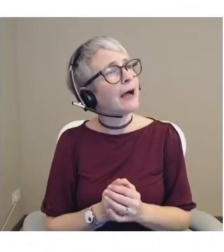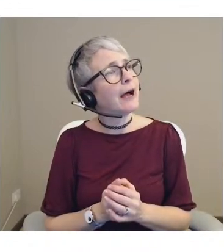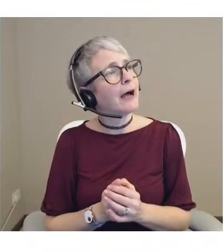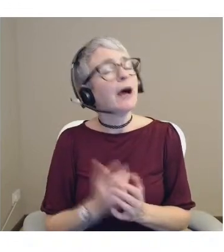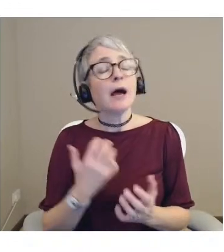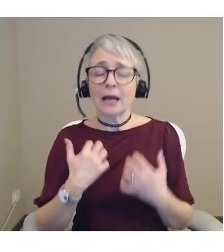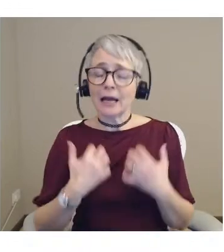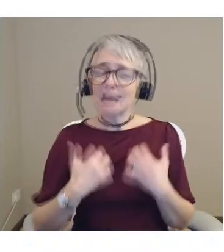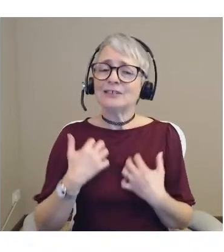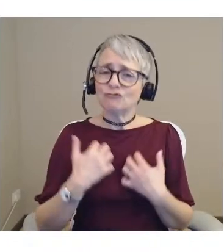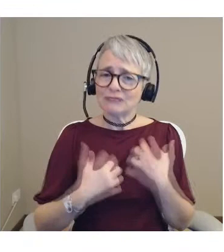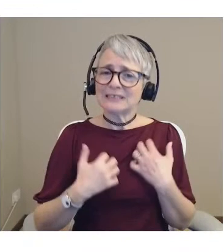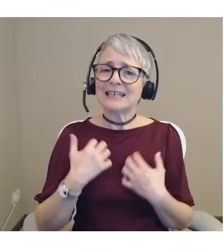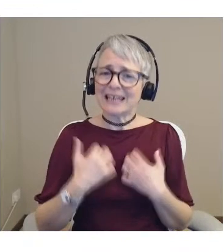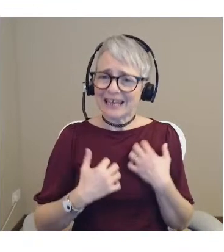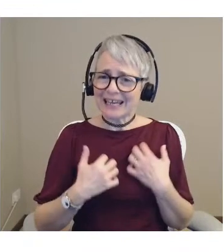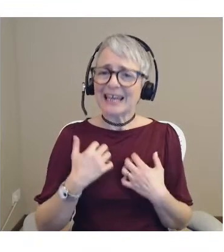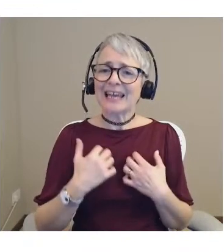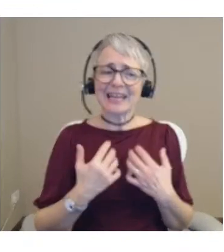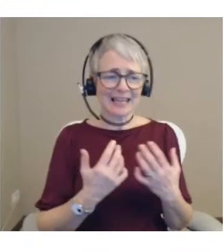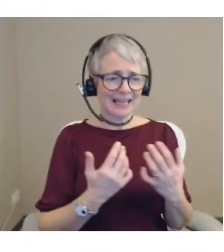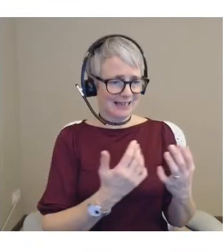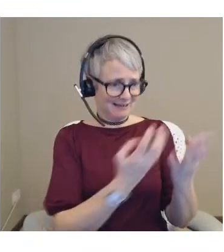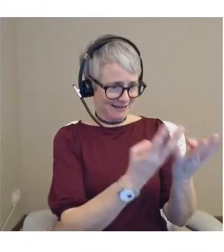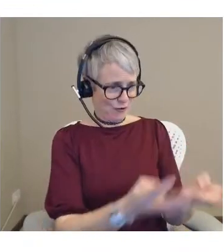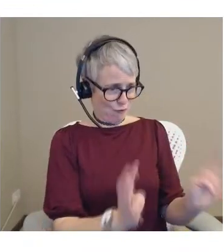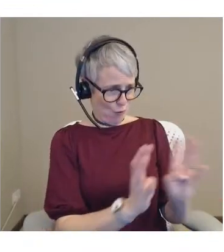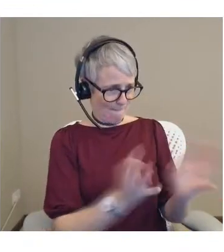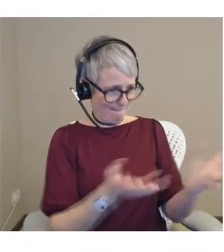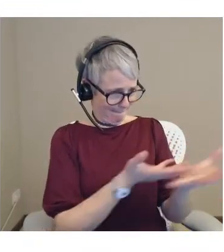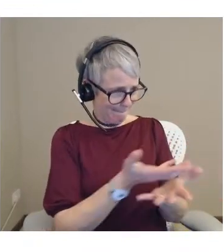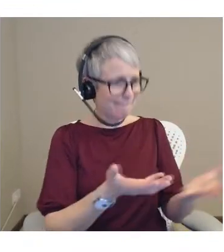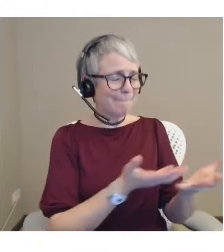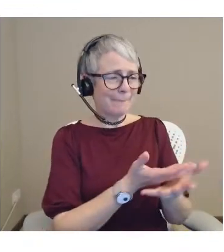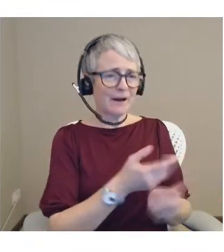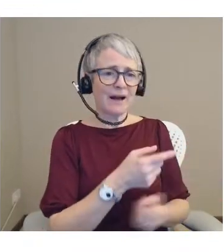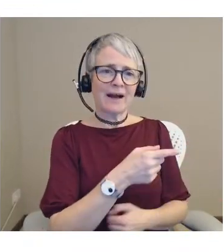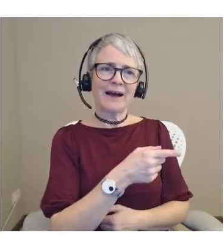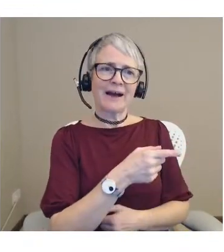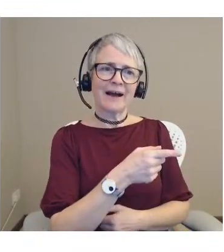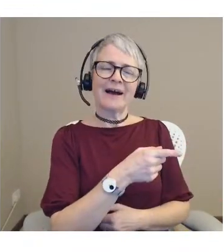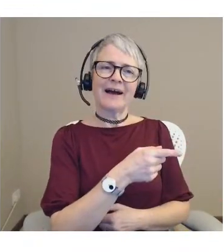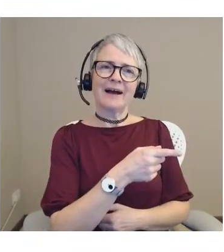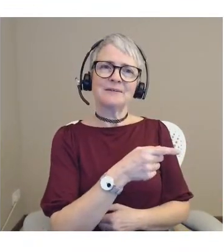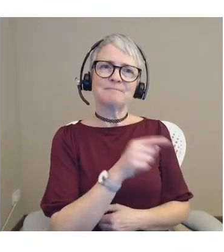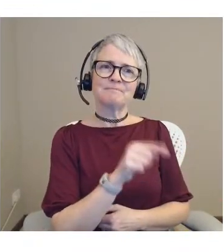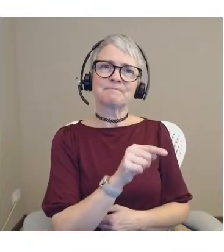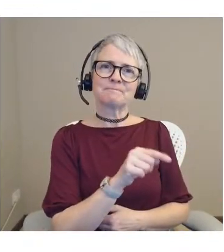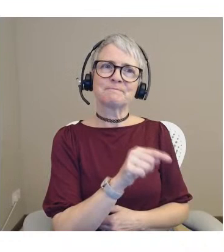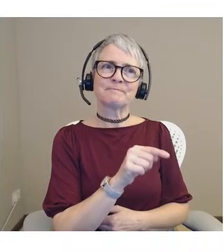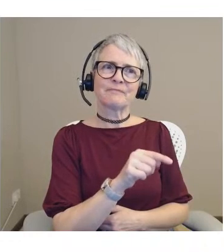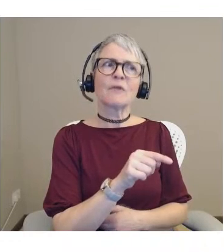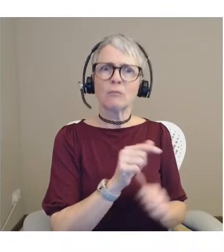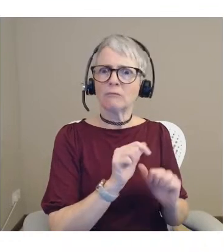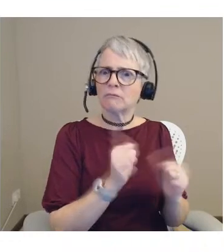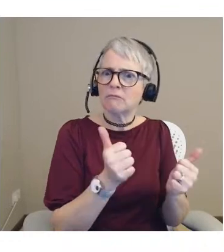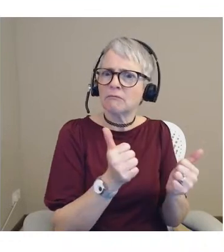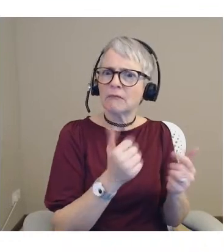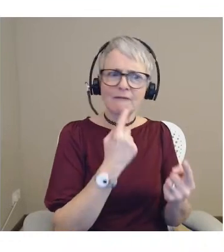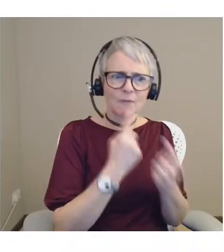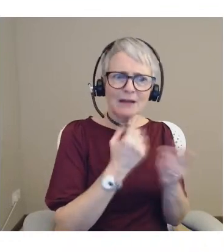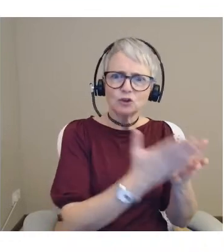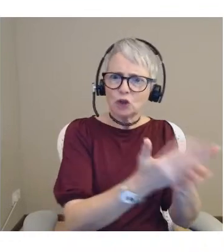bringing this group of people together has really resulted, I think, in a lot of sharing of information, but also